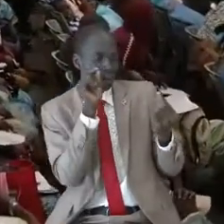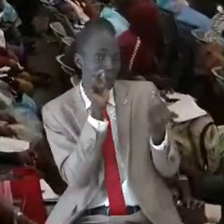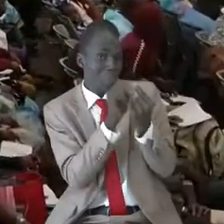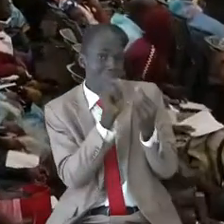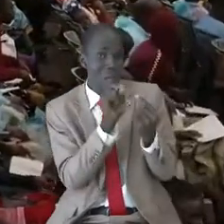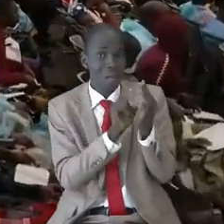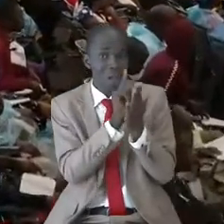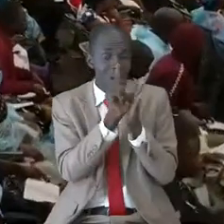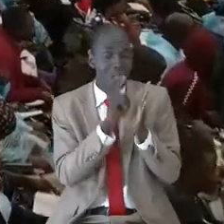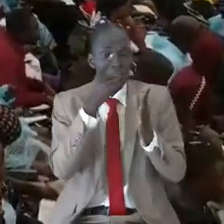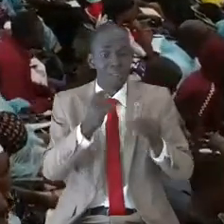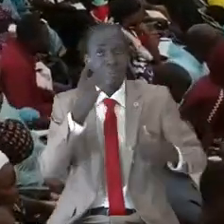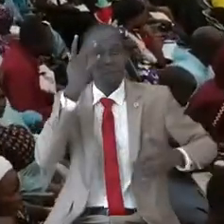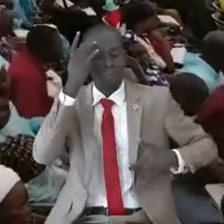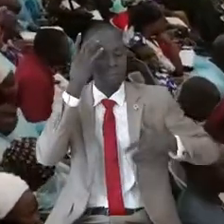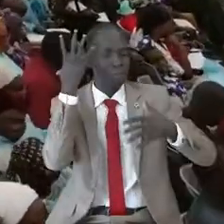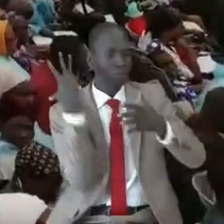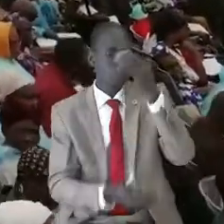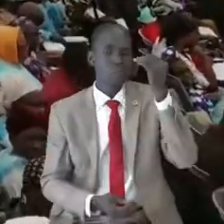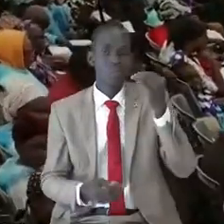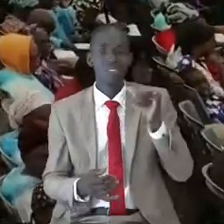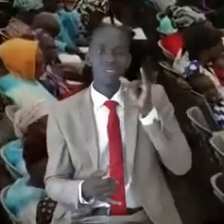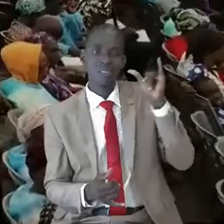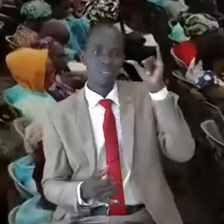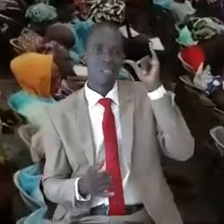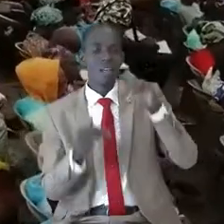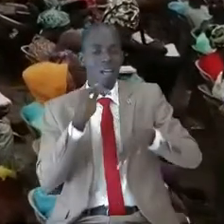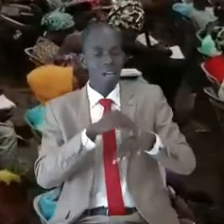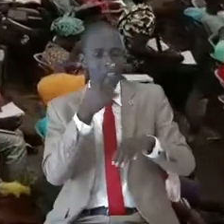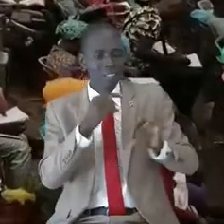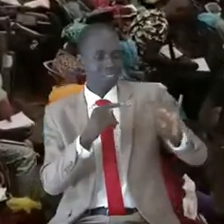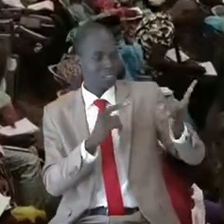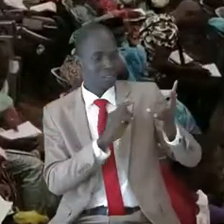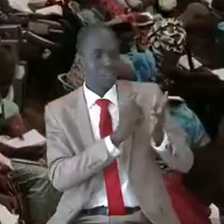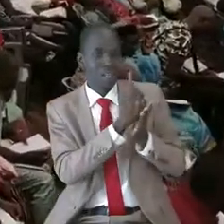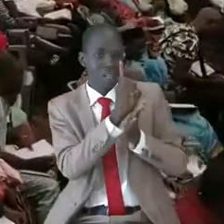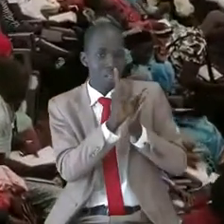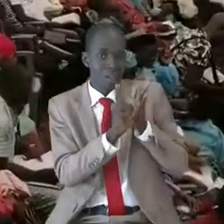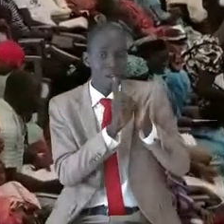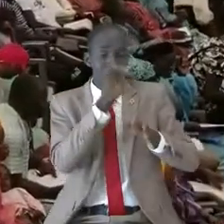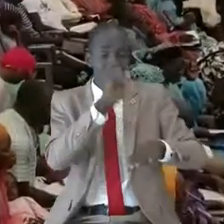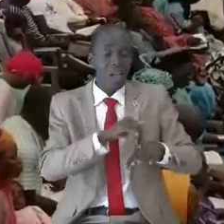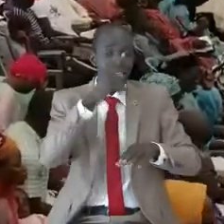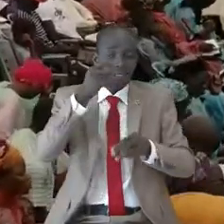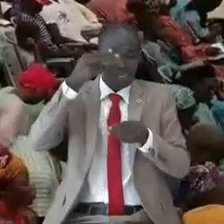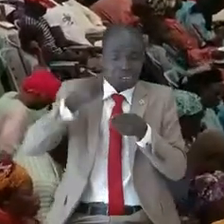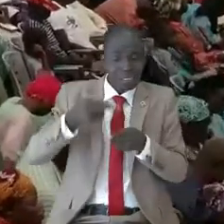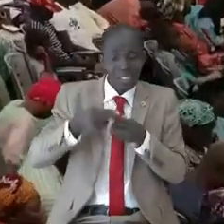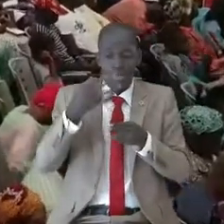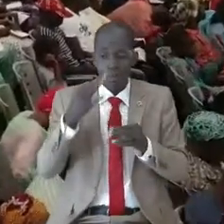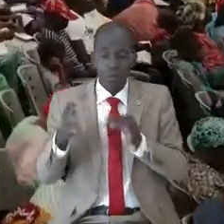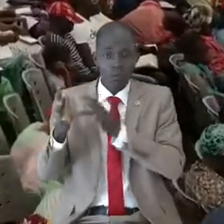fever left him. Yesterday, at the seventh hour, at the mention of the name